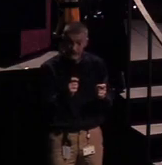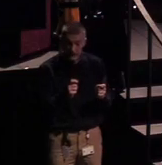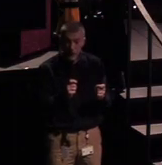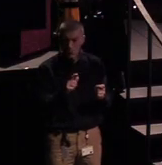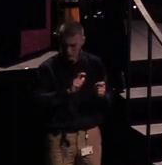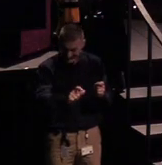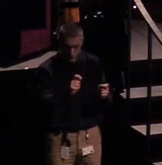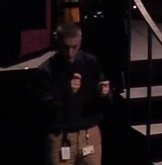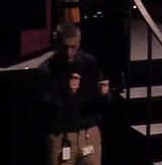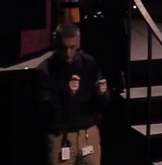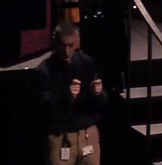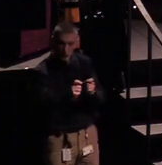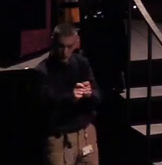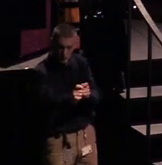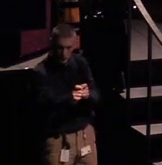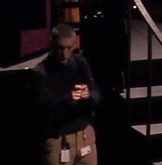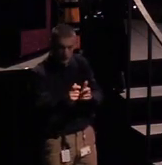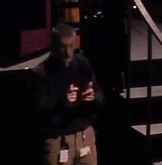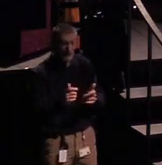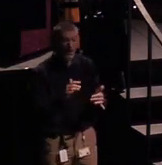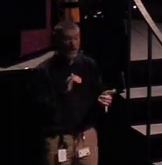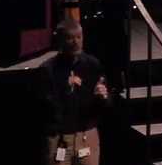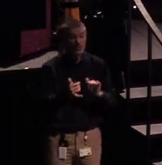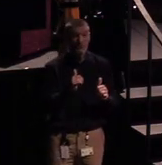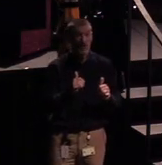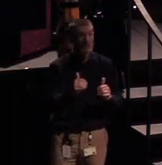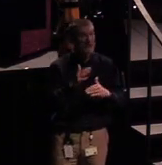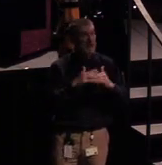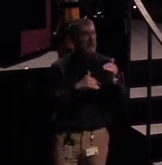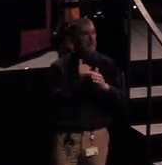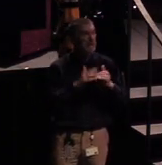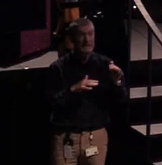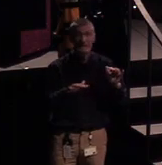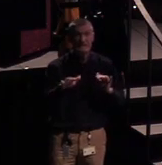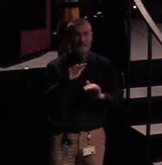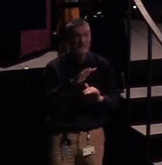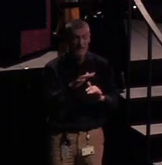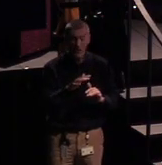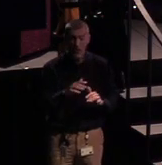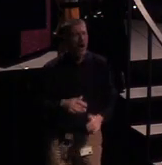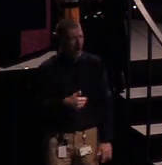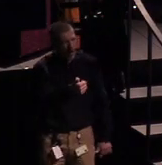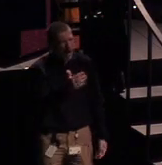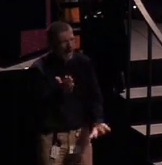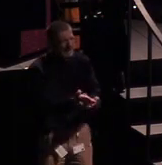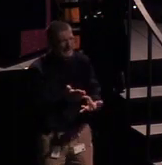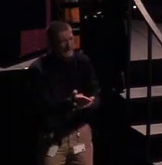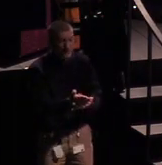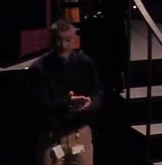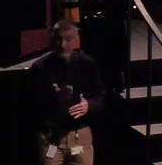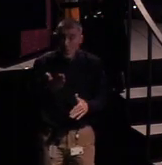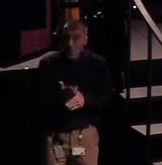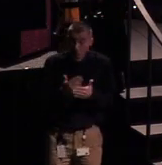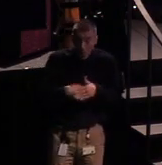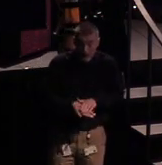and that sometimes buildings even buildings that seem very accessible can be quite exhausting to work to